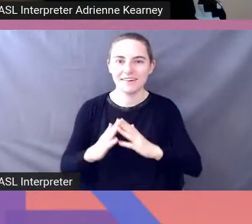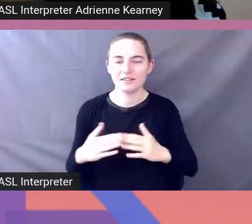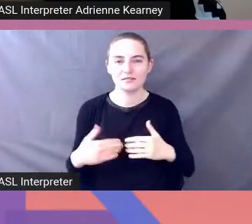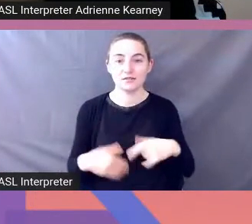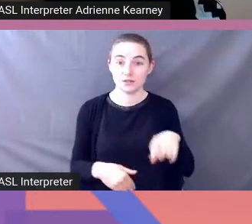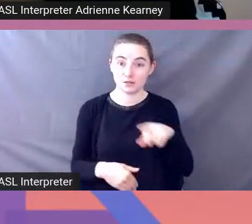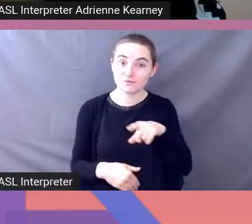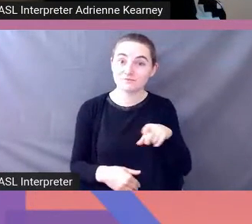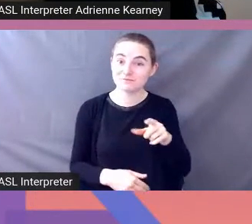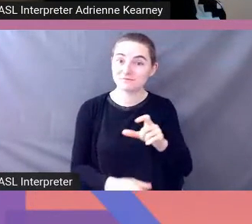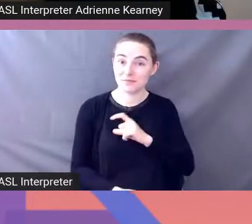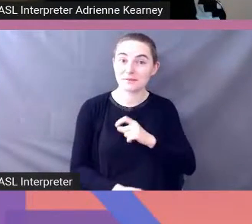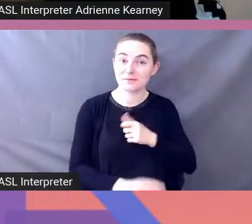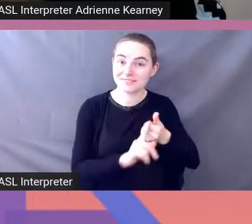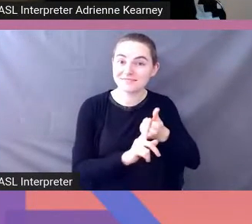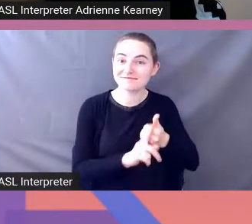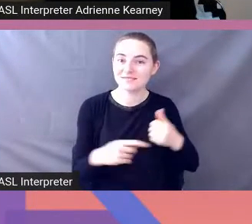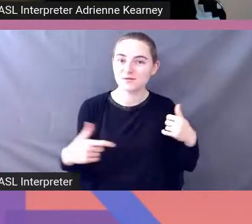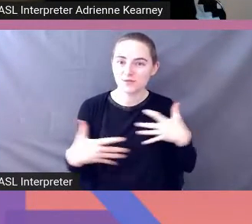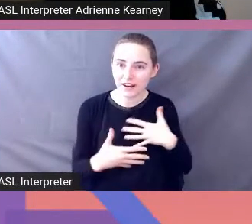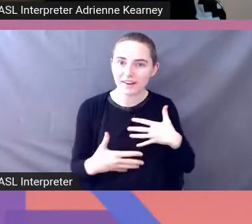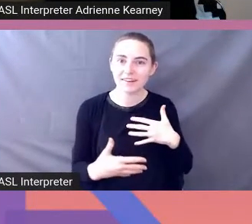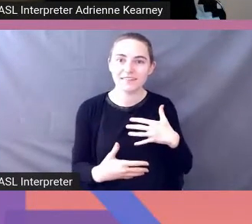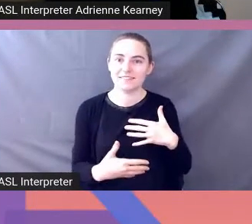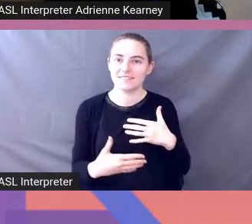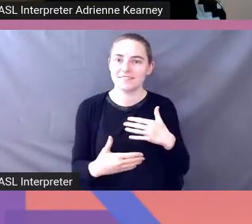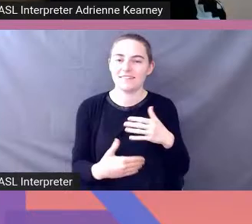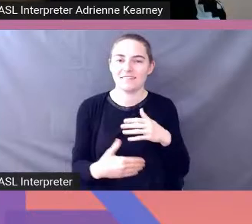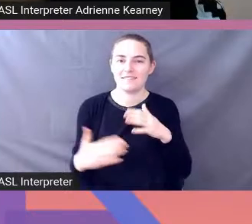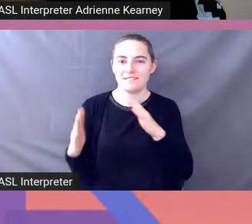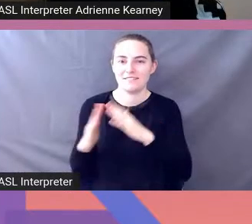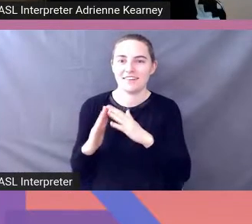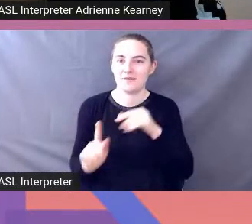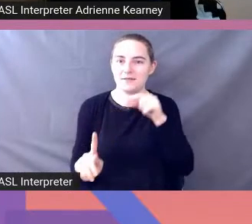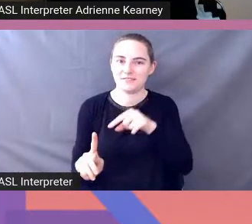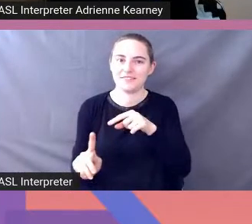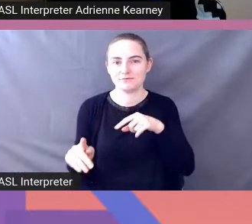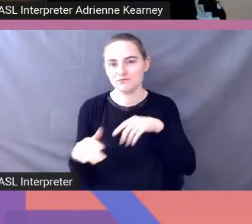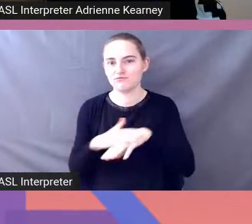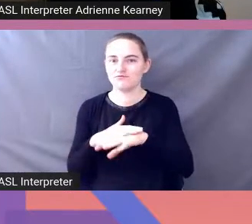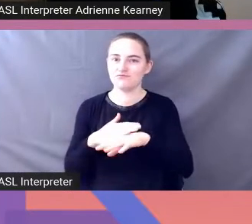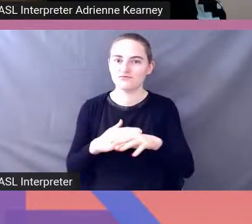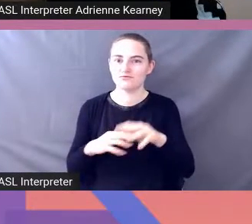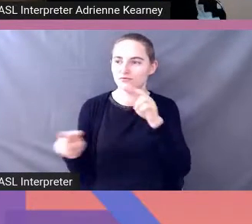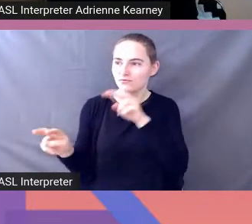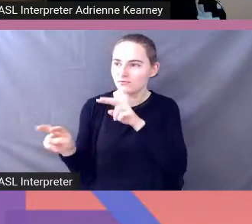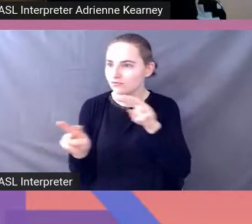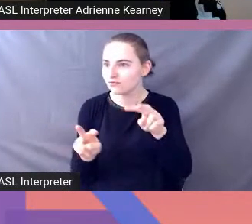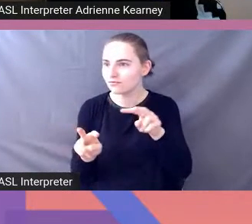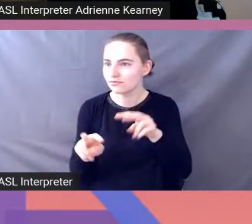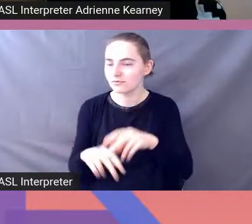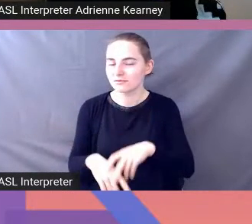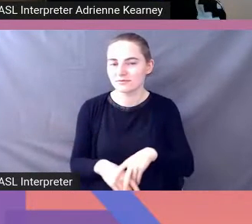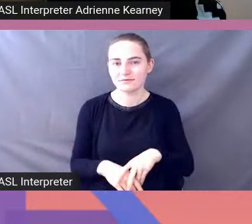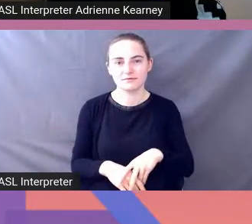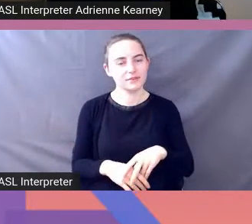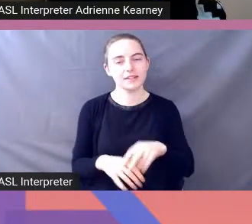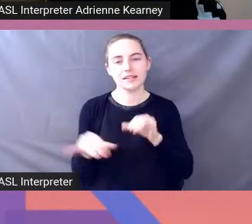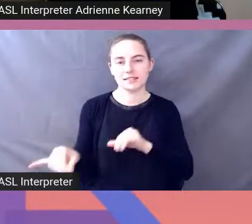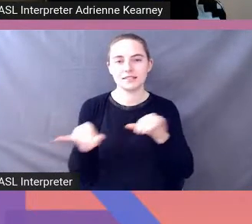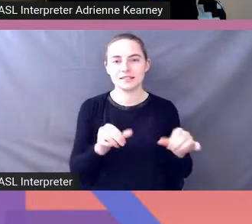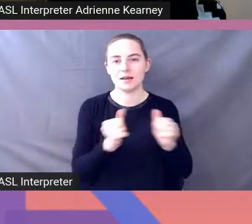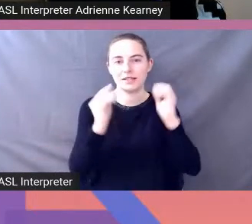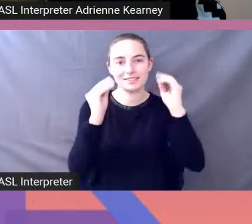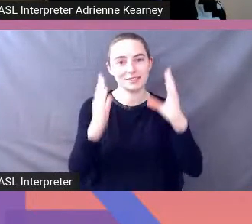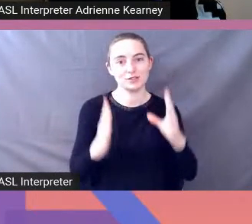neighborhood that you are policing. That's similar to the teachers. A lot of them are teaching in neighborhoods they don't even live or from. So this